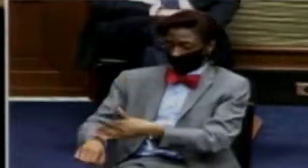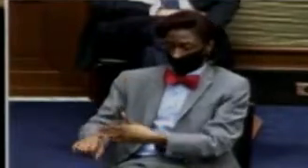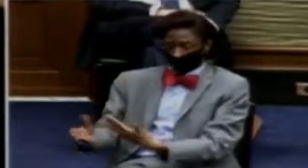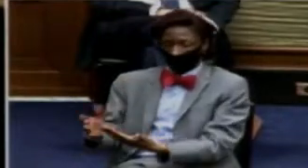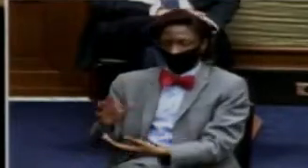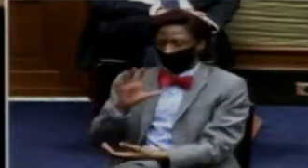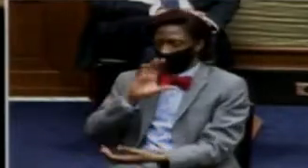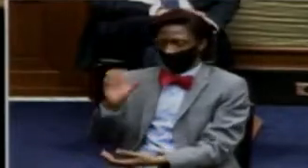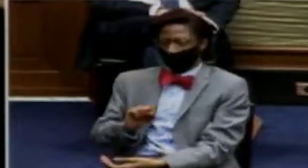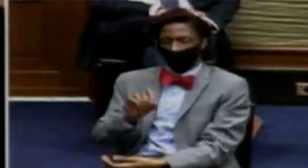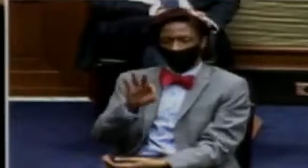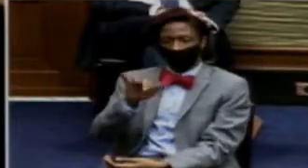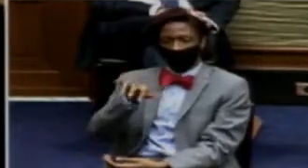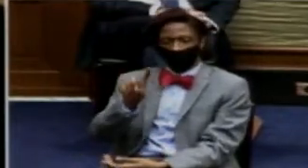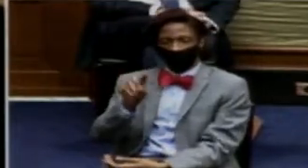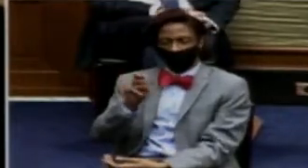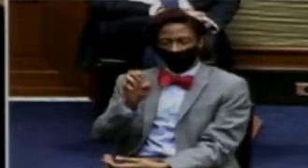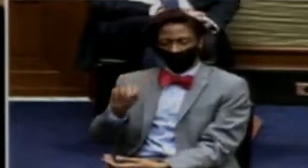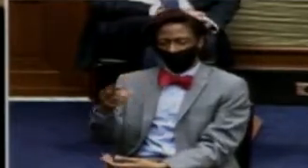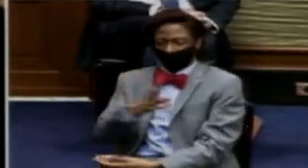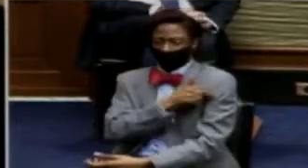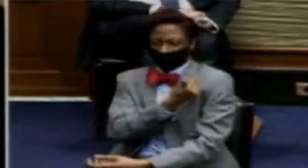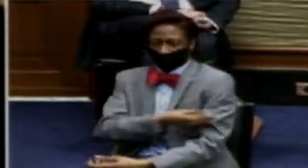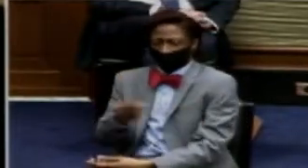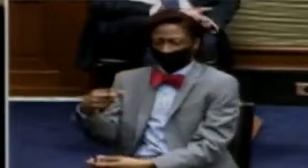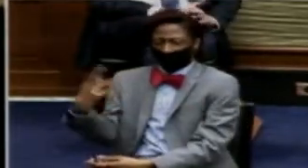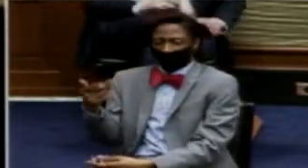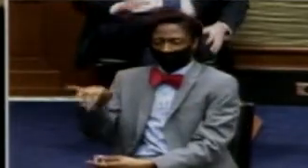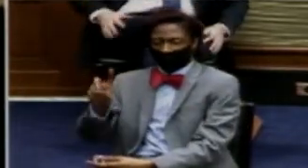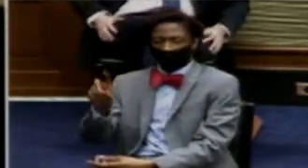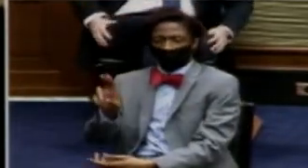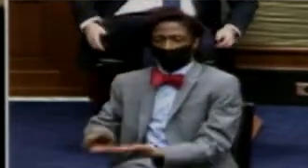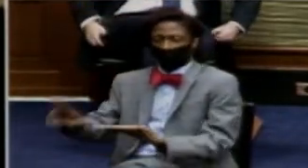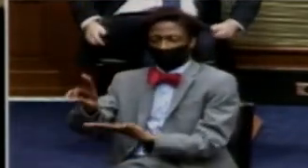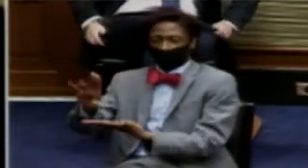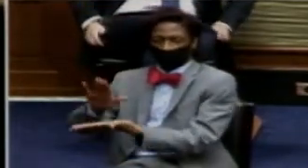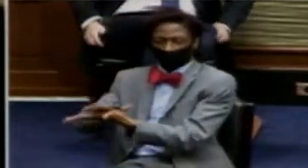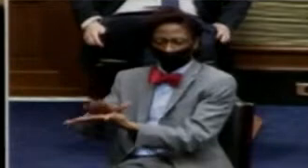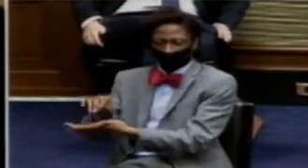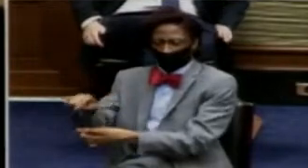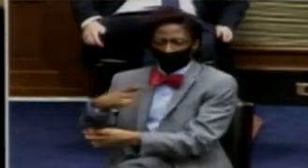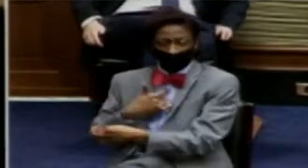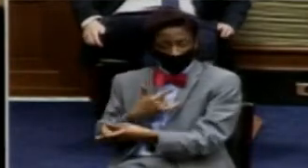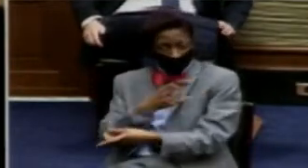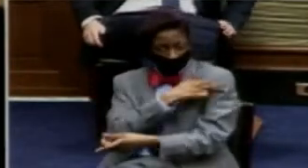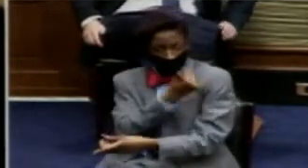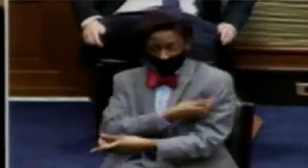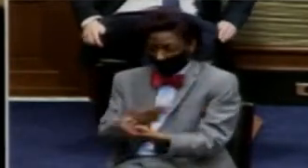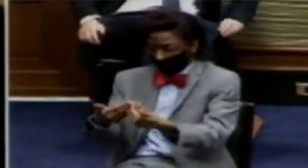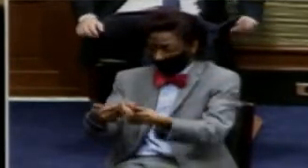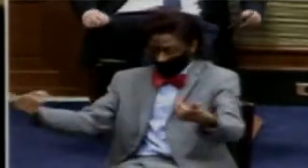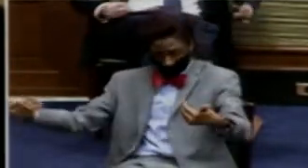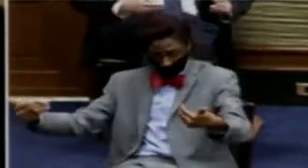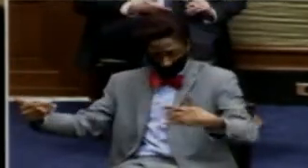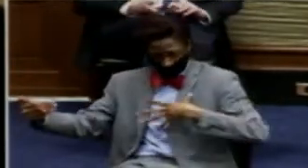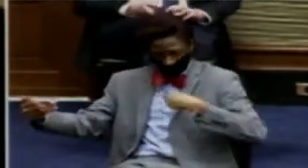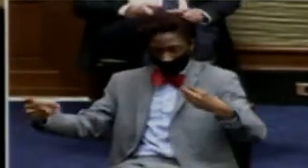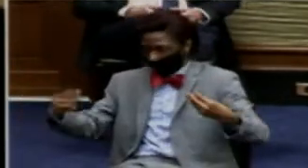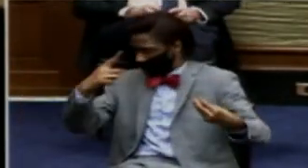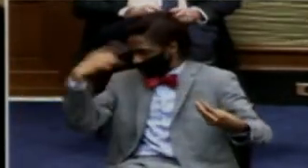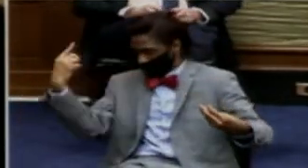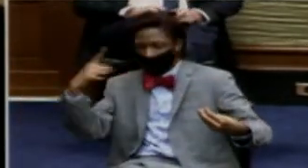Freedmen's Hospital on Howard University's campus, the city's hospitals were segregated along racial lines by